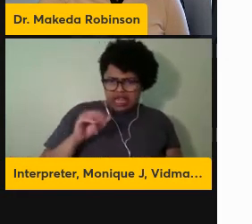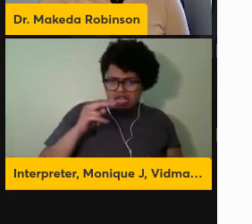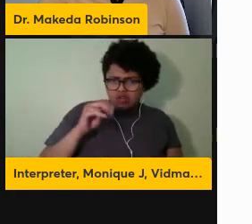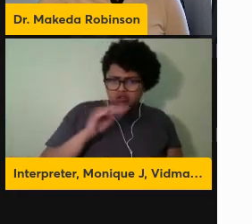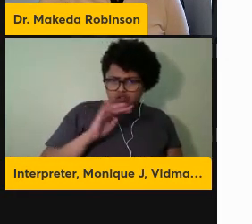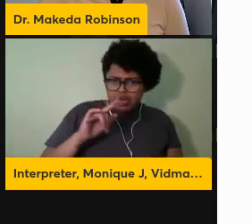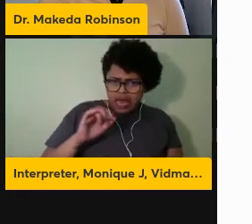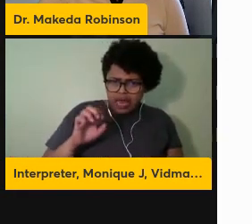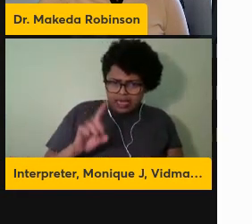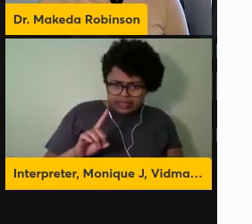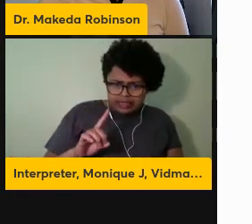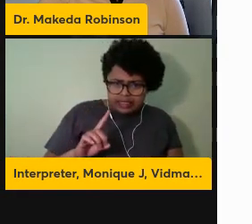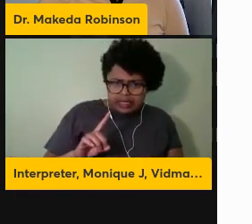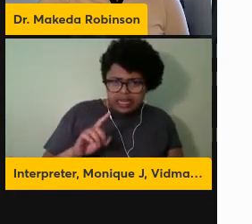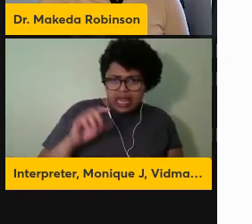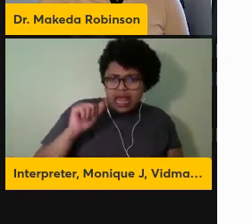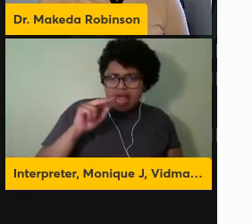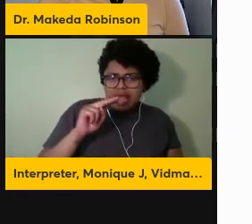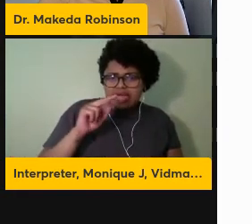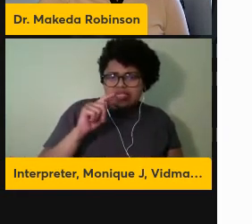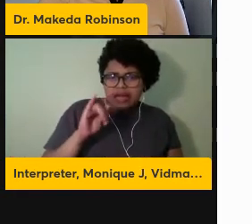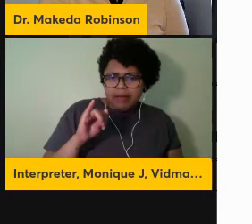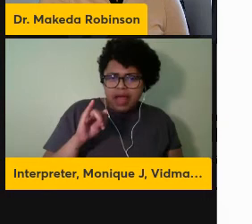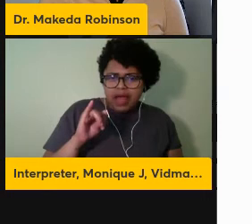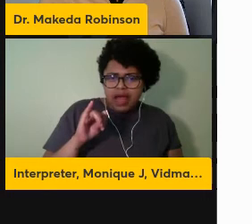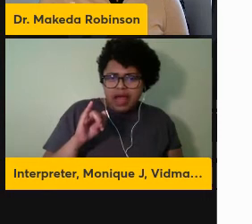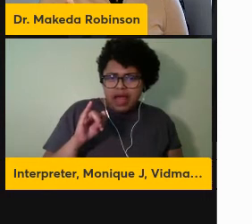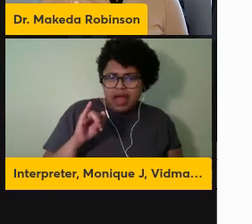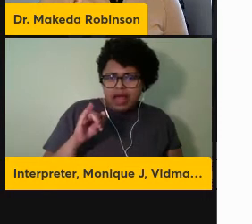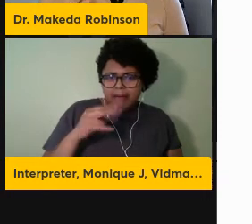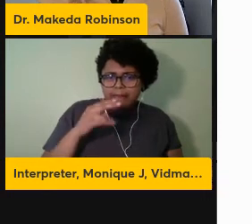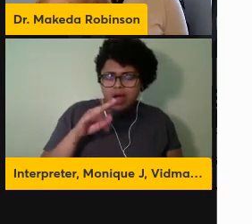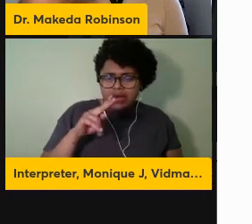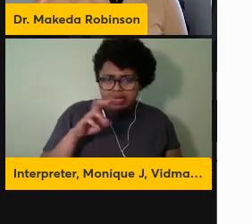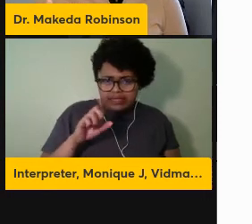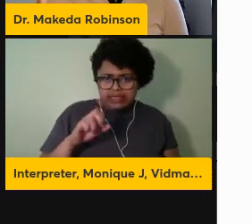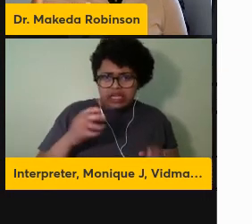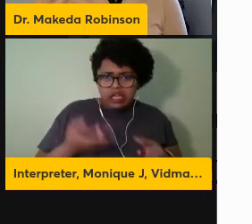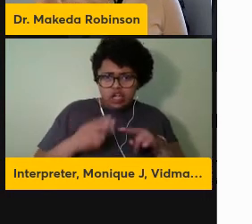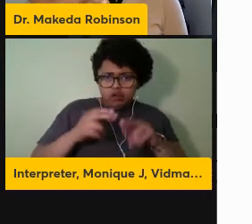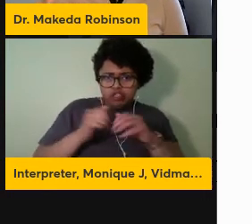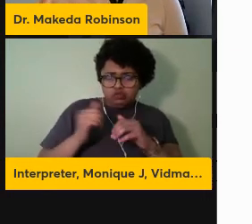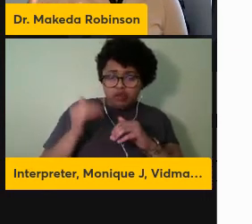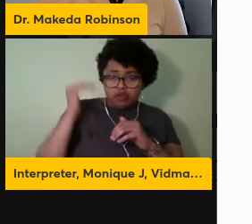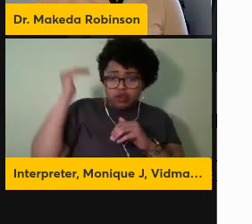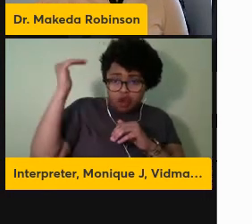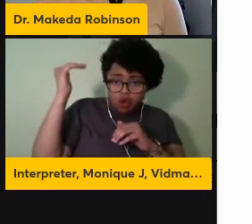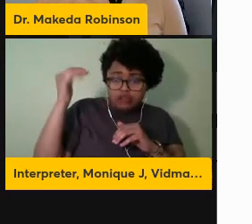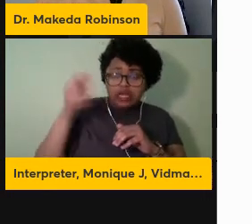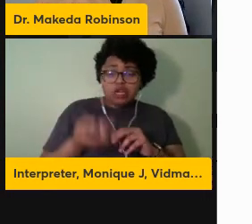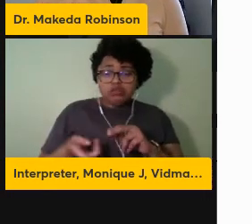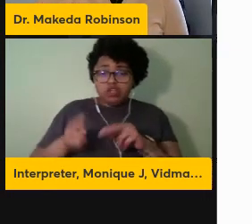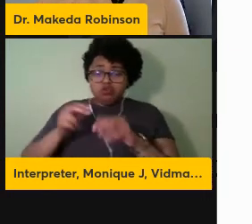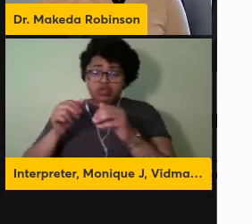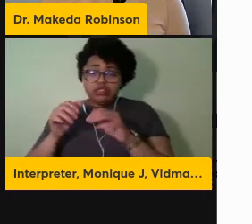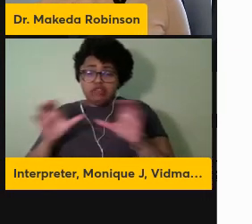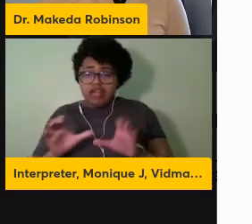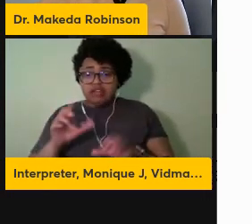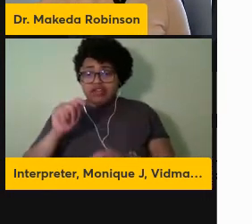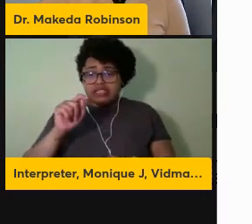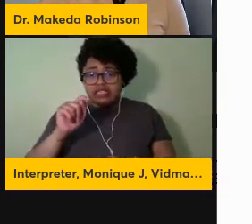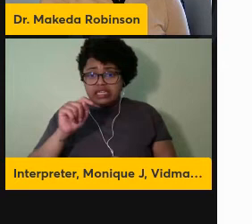antibody titers were slightly increased in adults, as well as there was an increased response of activated T cells